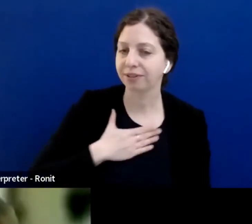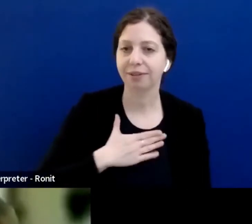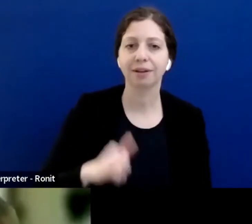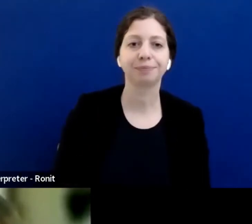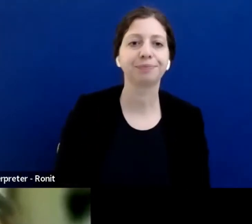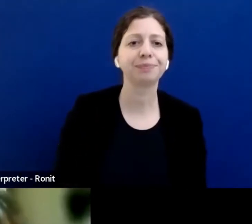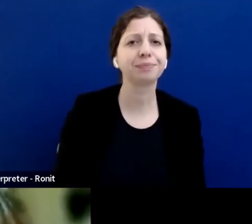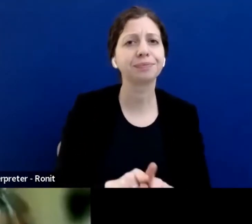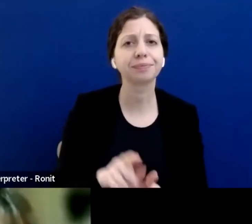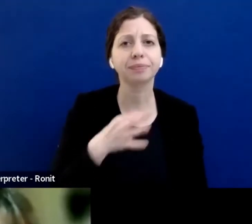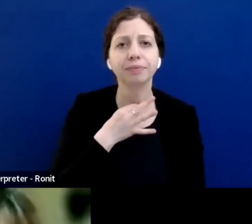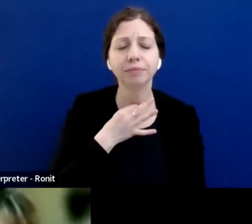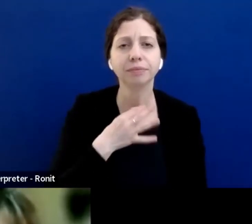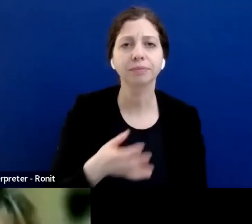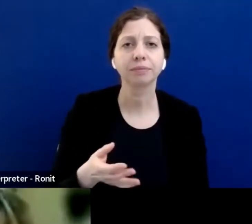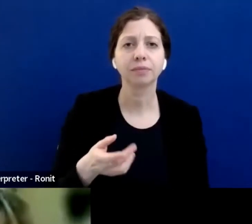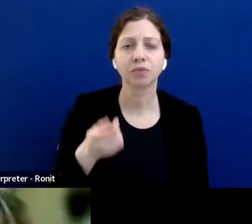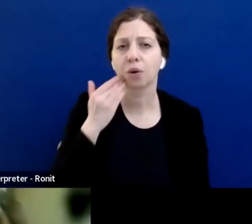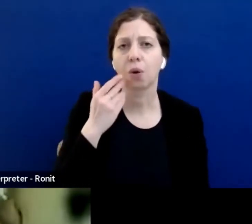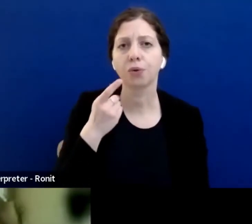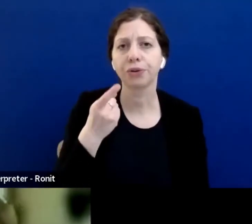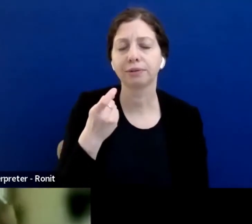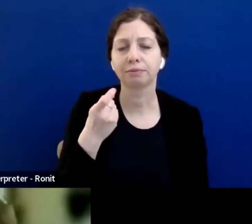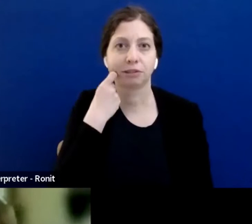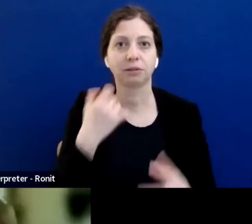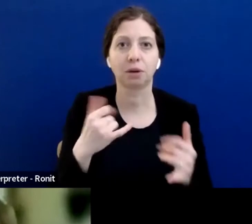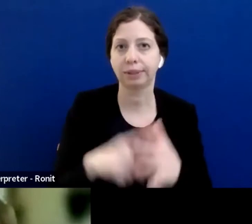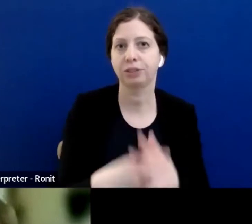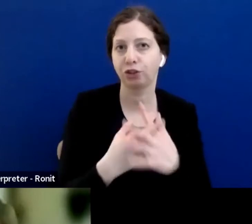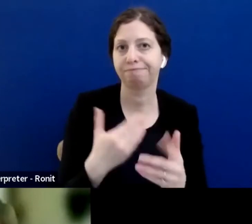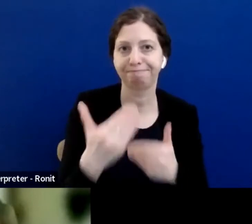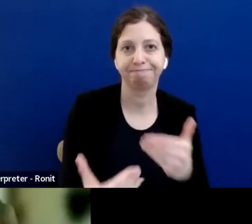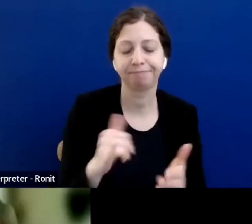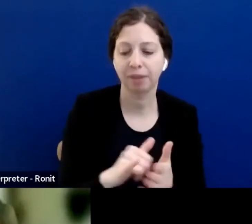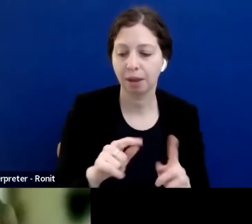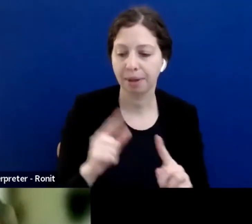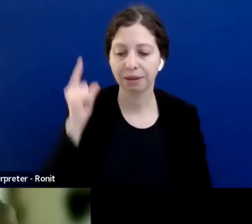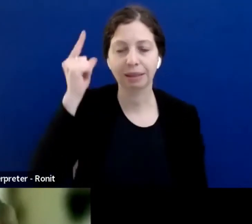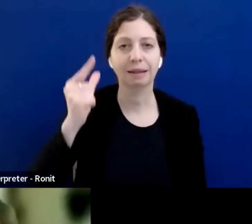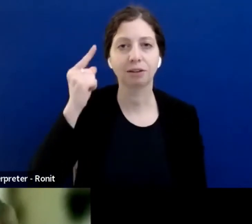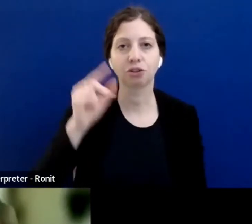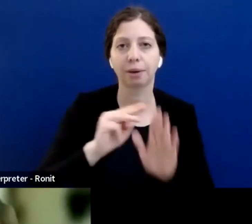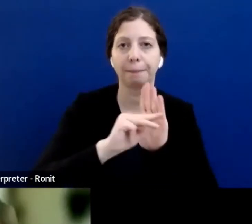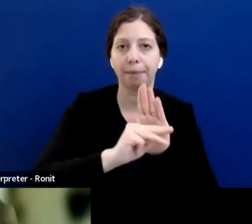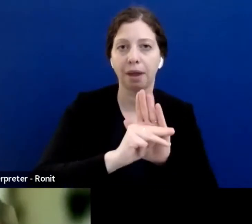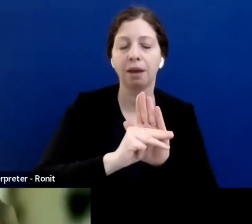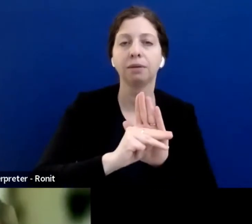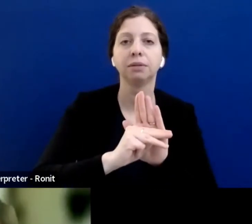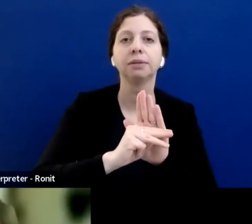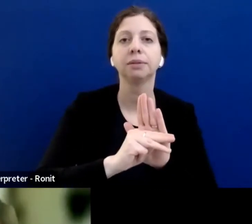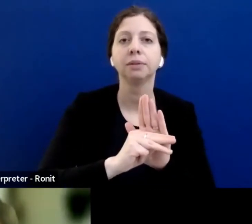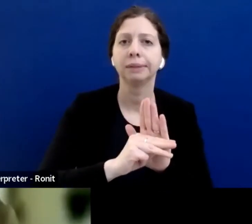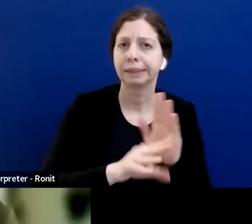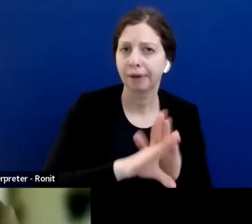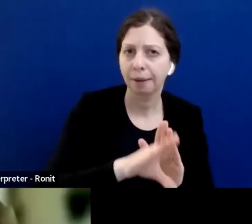I'm also wondering, as I know you're just initially getting into this, but the logic models that you're talking about developing and some